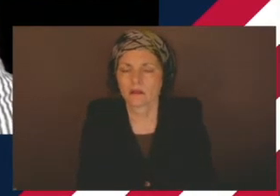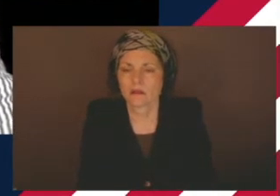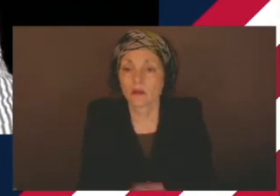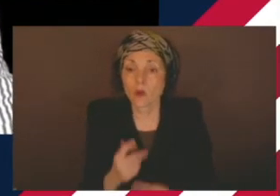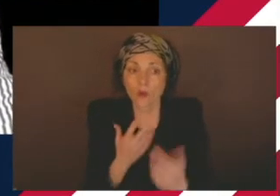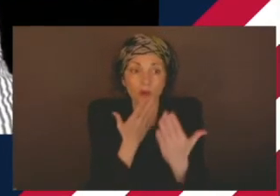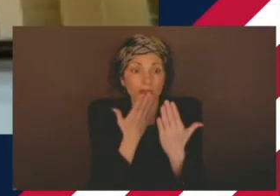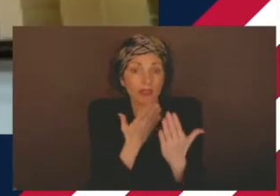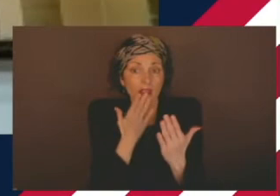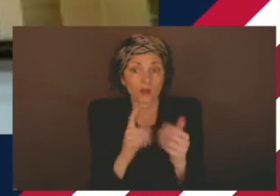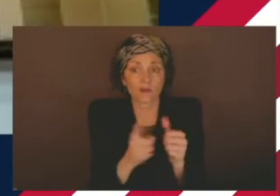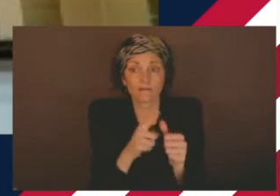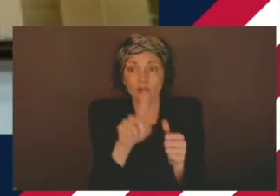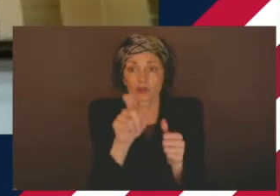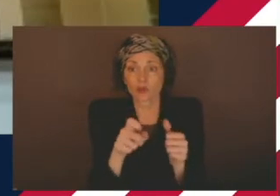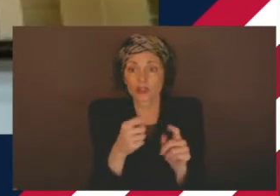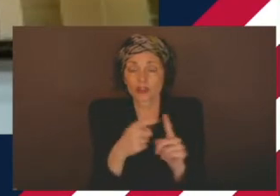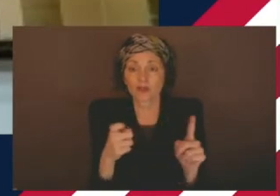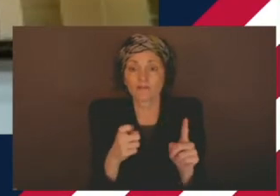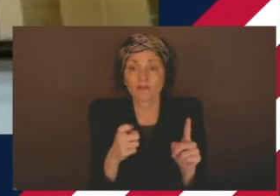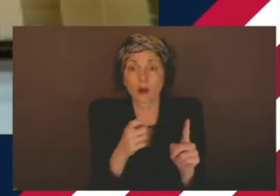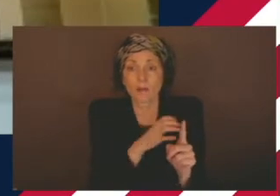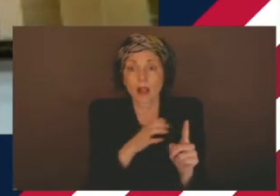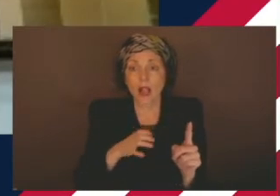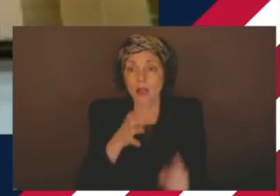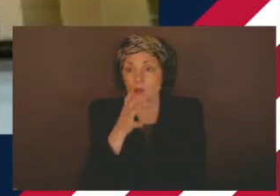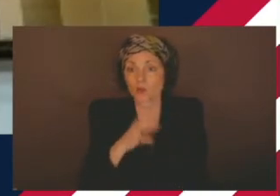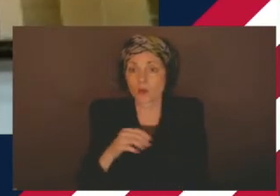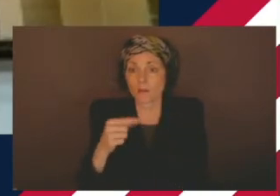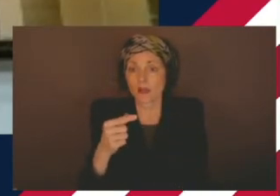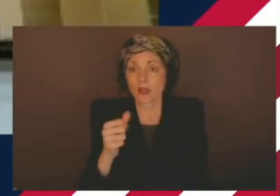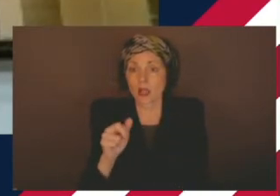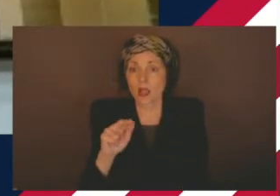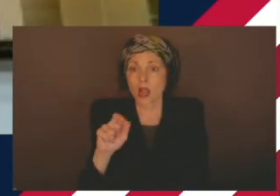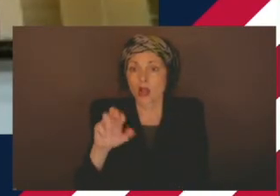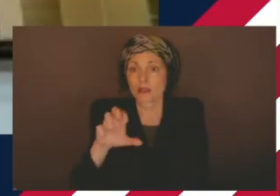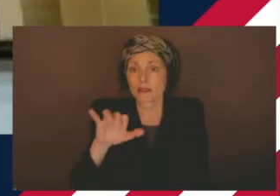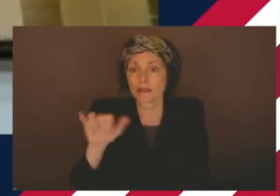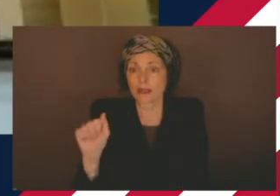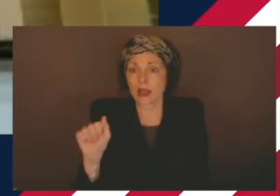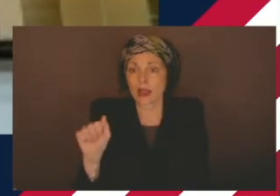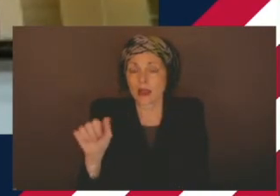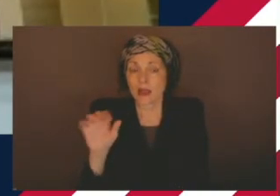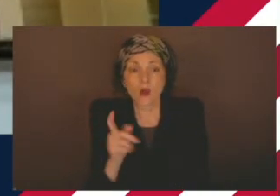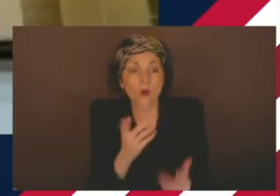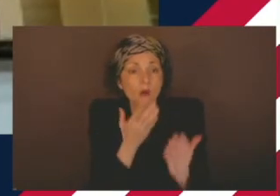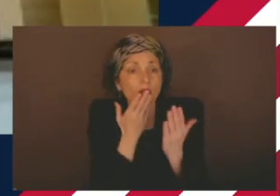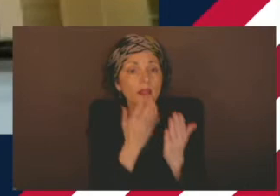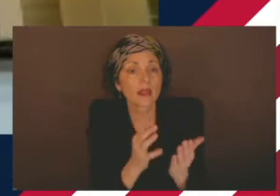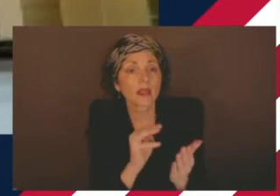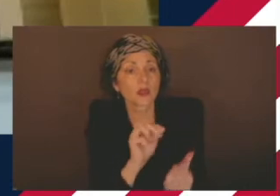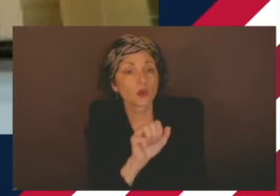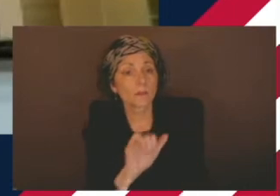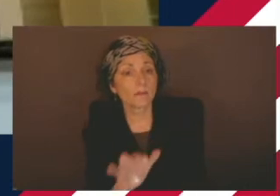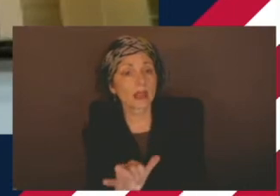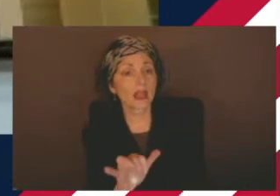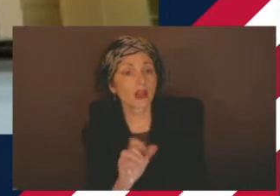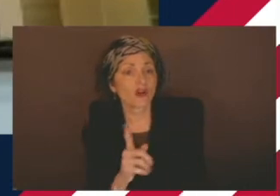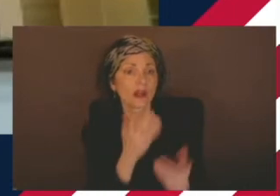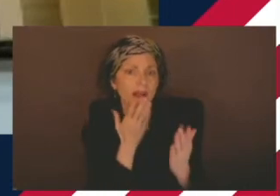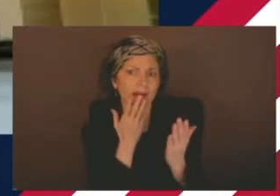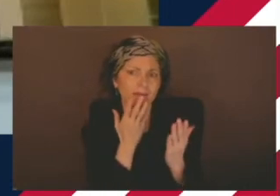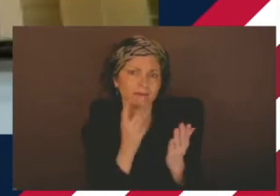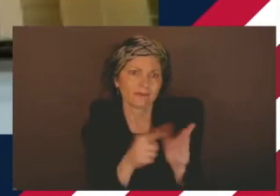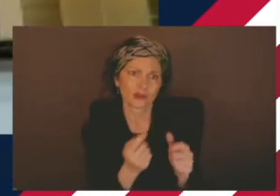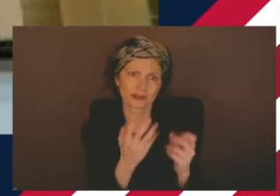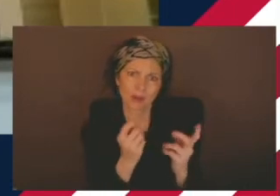Garcia. Thank you, Mayor. And first, Laura, let me just thank you for your courage and your stamina